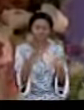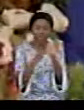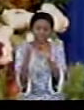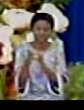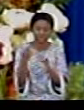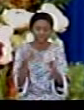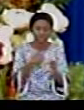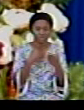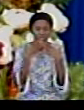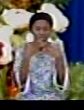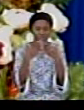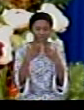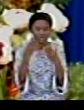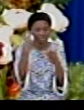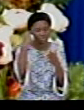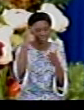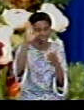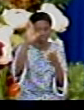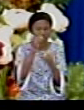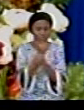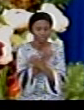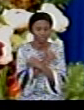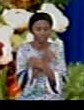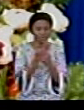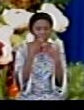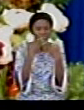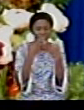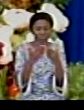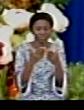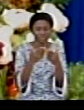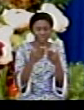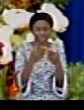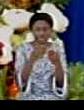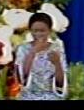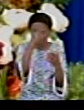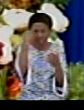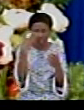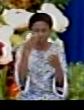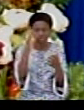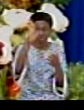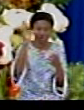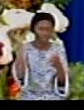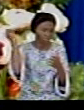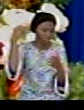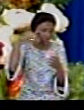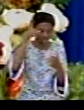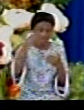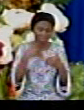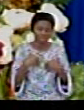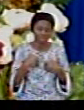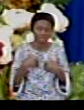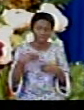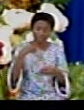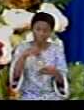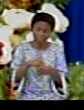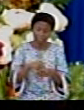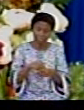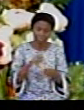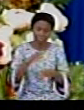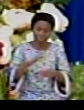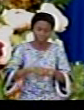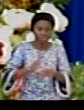you, Lord, for your love. We thank you, Lord, for your grace you have deposited into